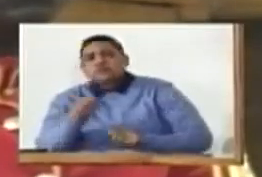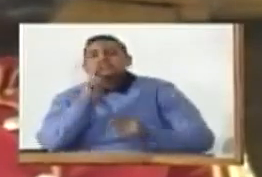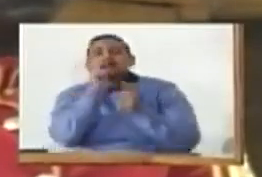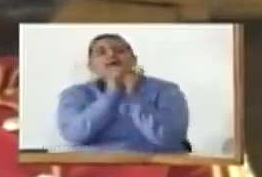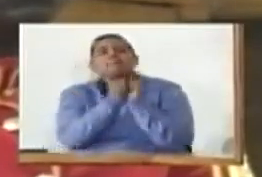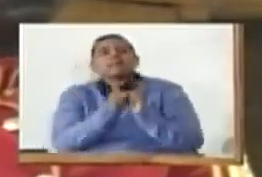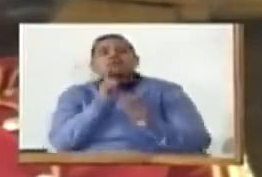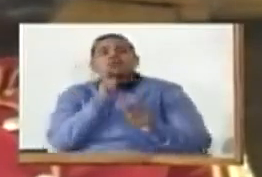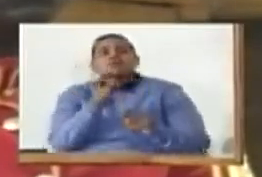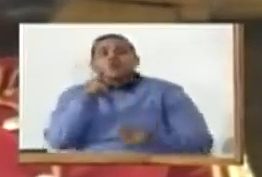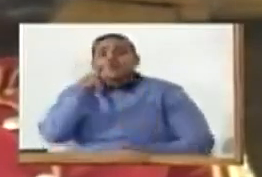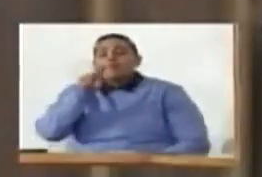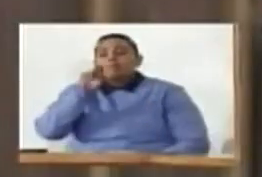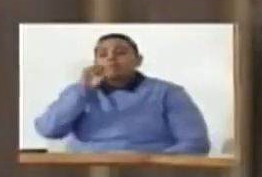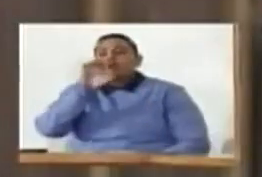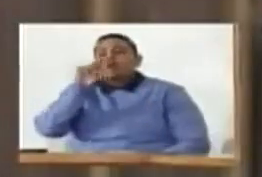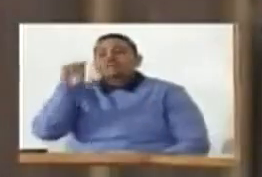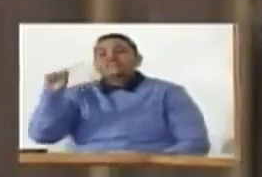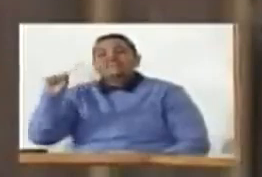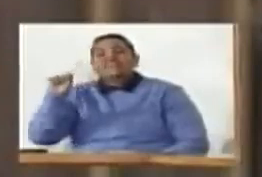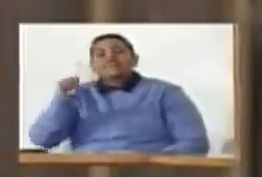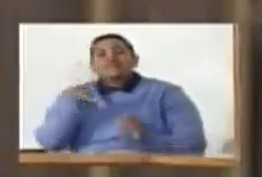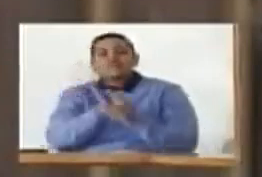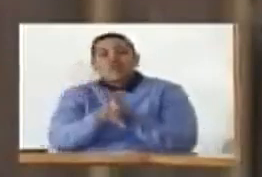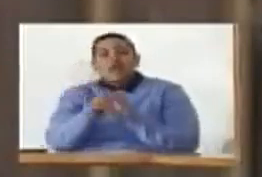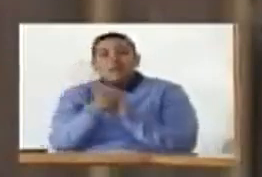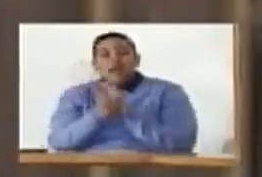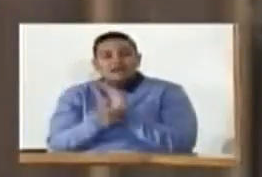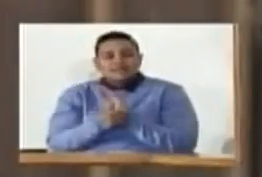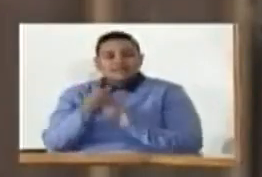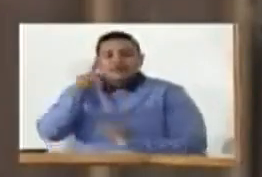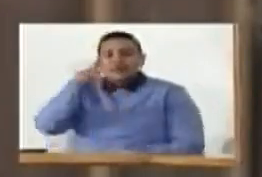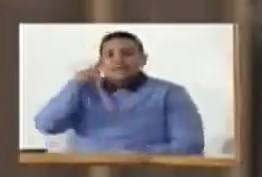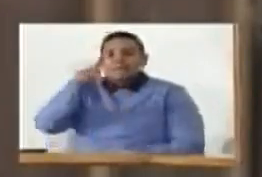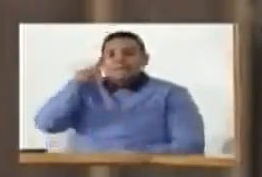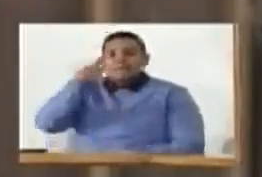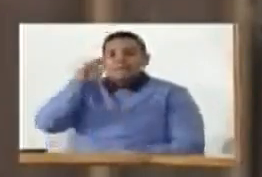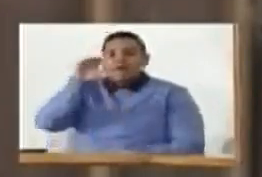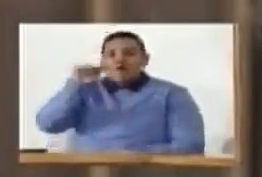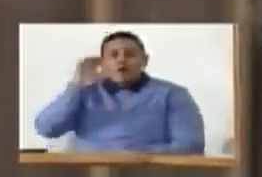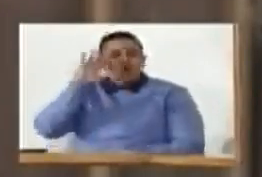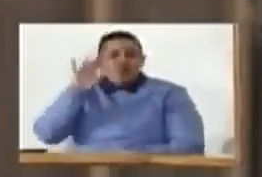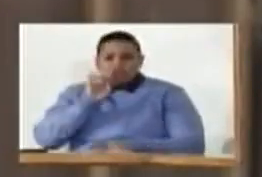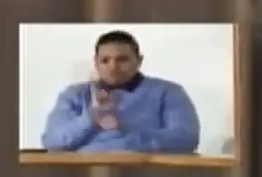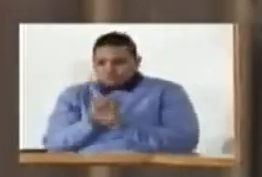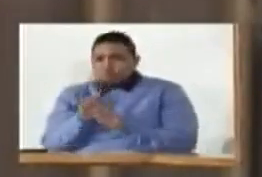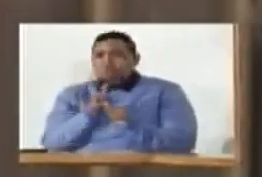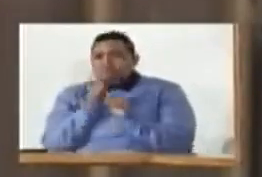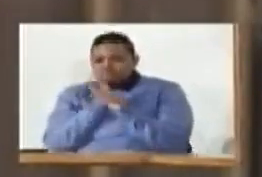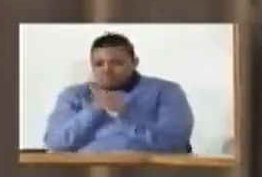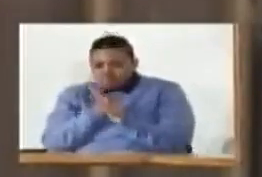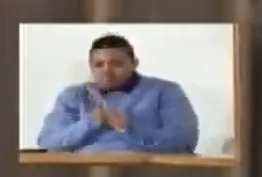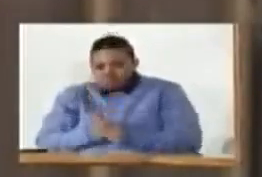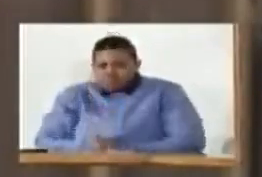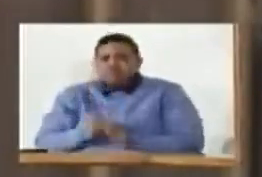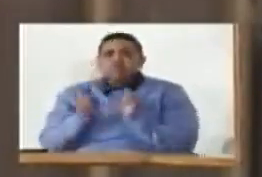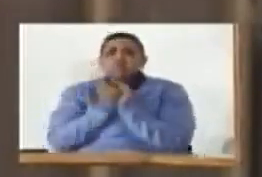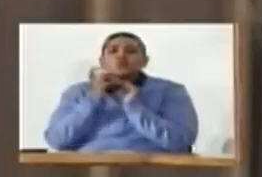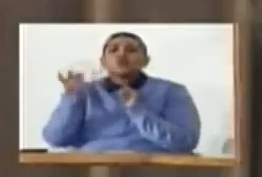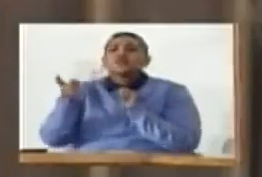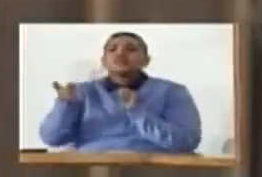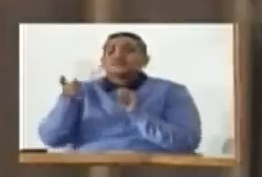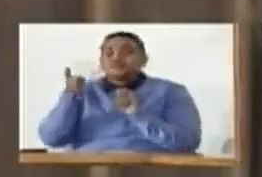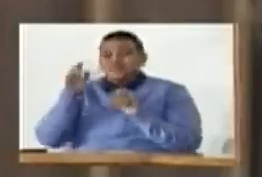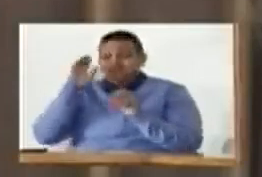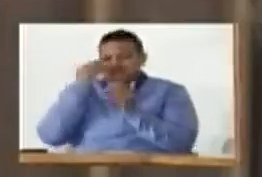of Crime Act, POCA, will ensure compliance with the recommendations of the Caribbean Financial Action